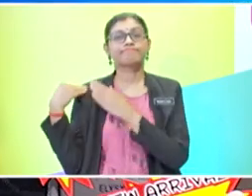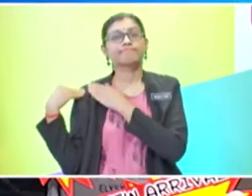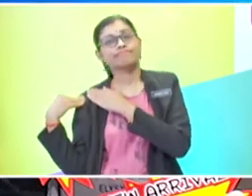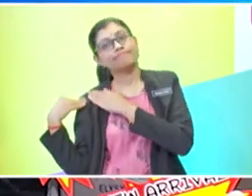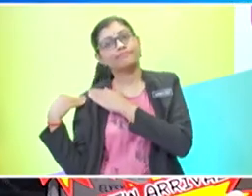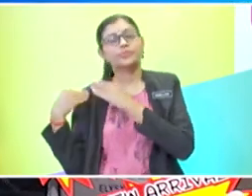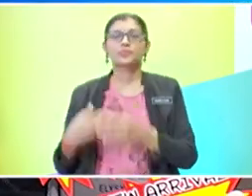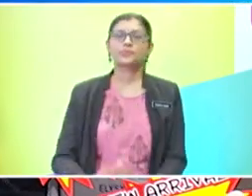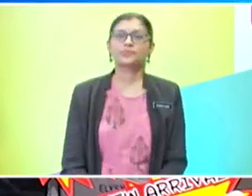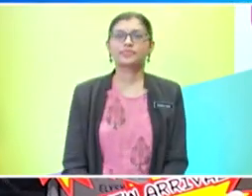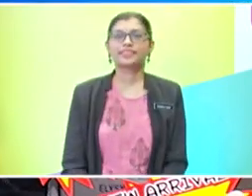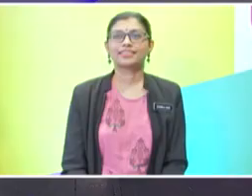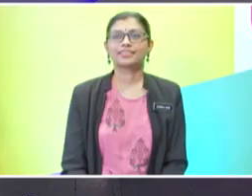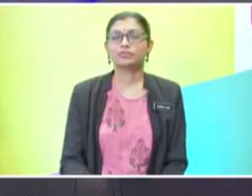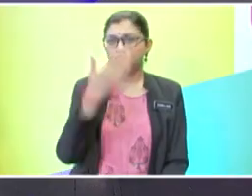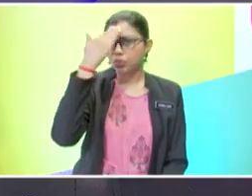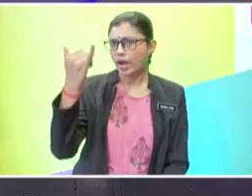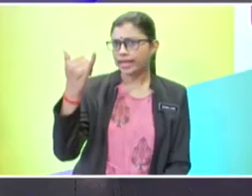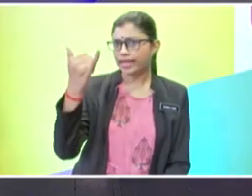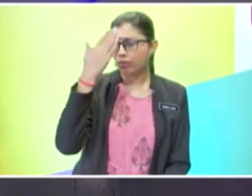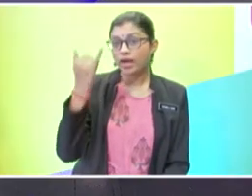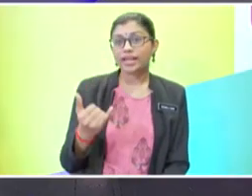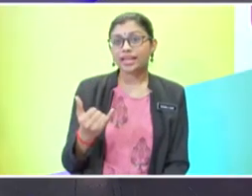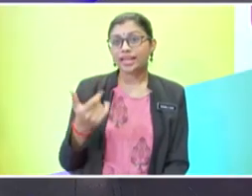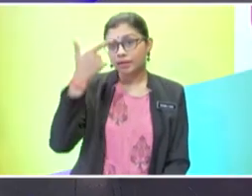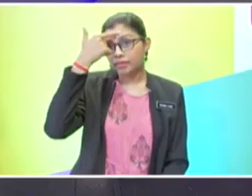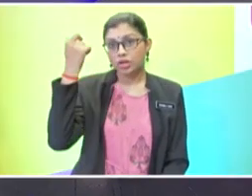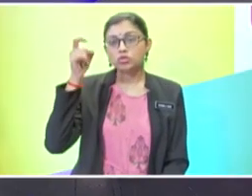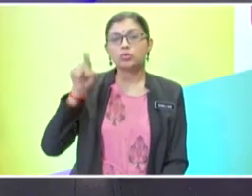liability. Yes, why it is liability? Can you justify because your answer? We have to owe?